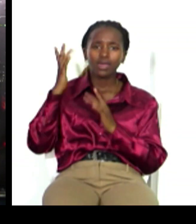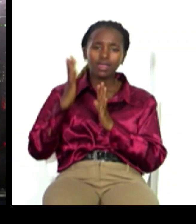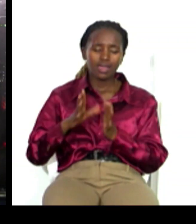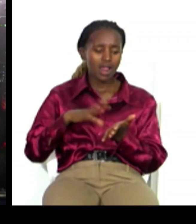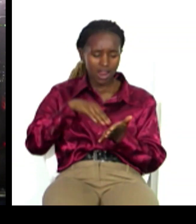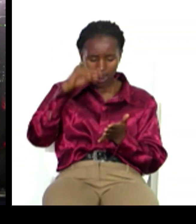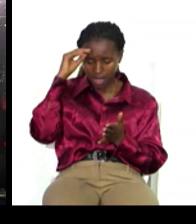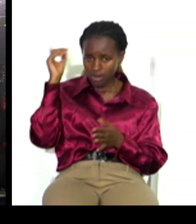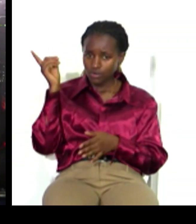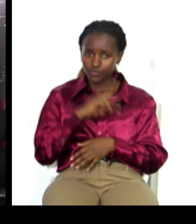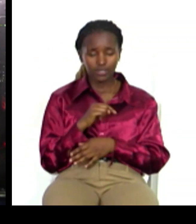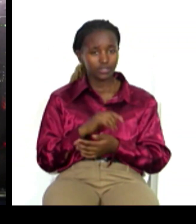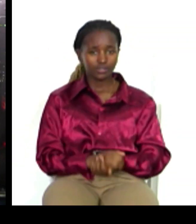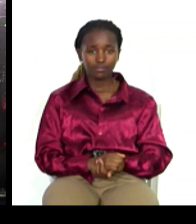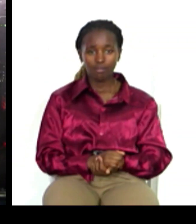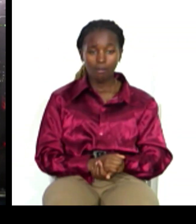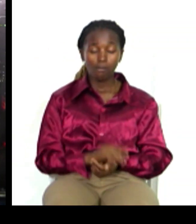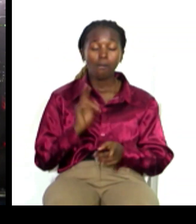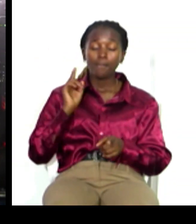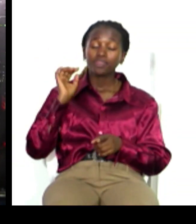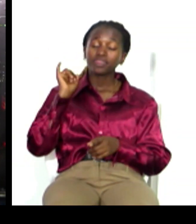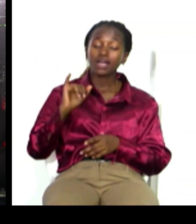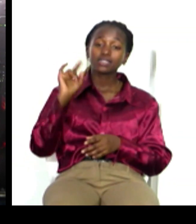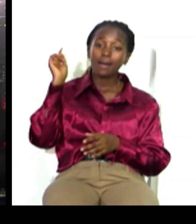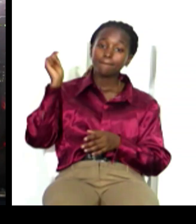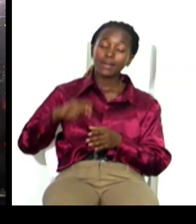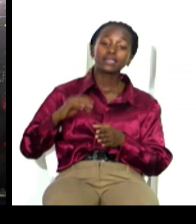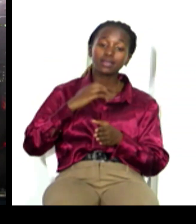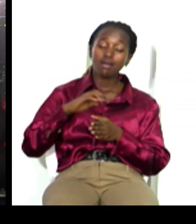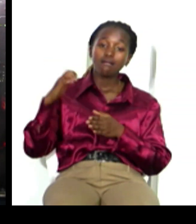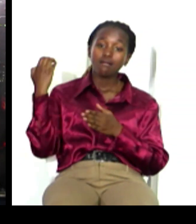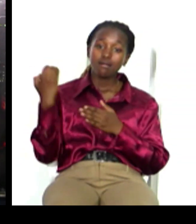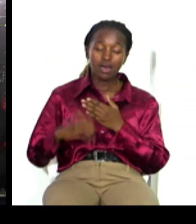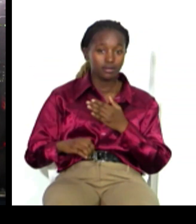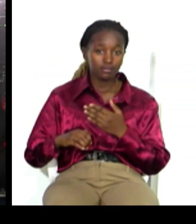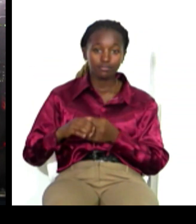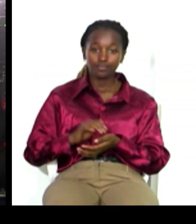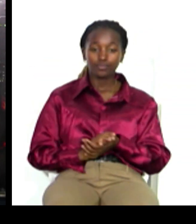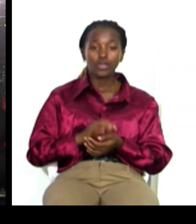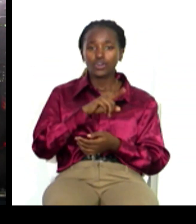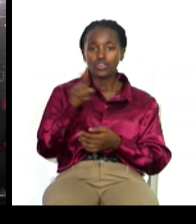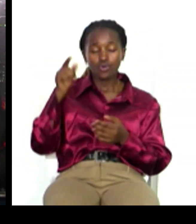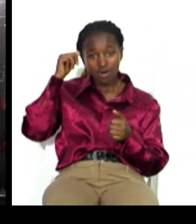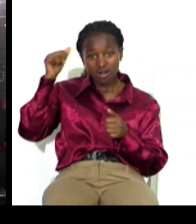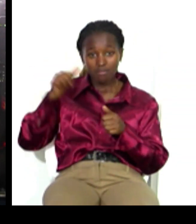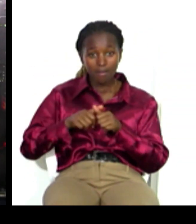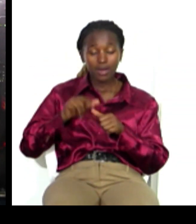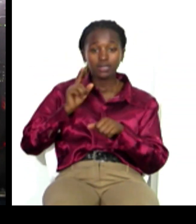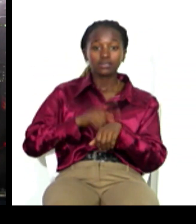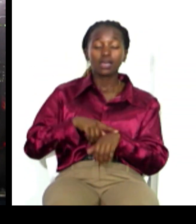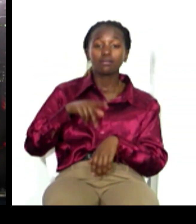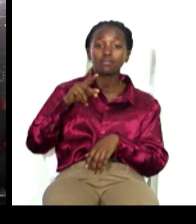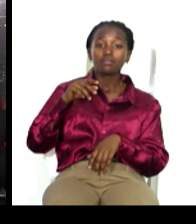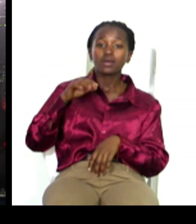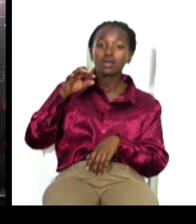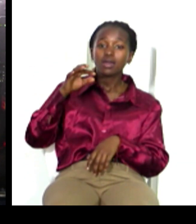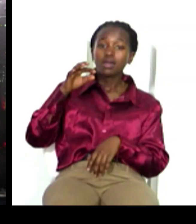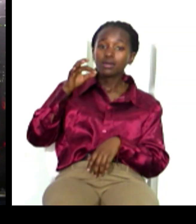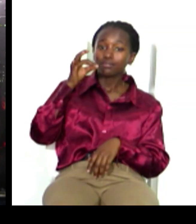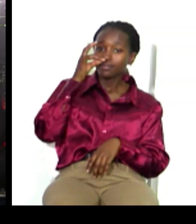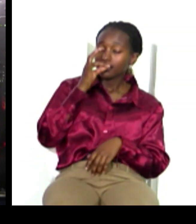mistake. That is going to end. Remember the time of Kibaki. The time yenye ukitoa Moi kwa